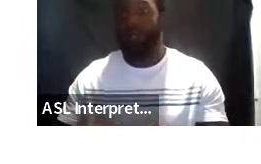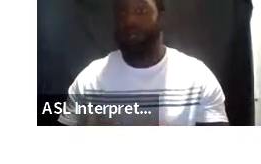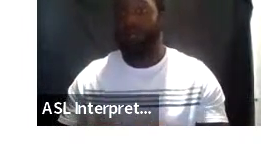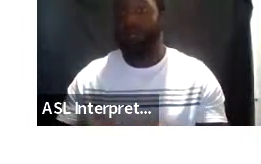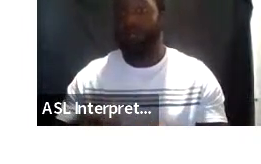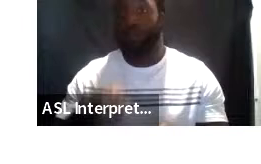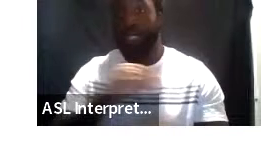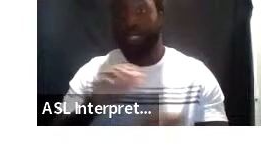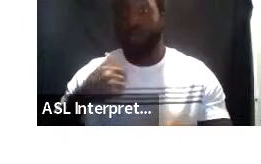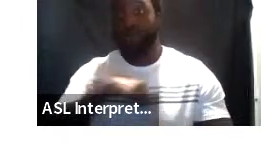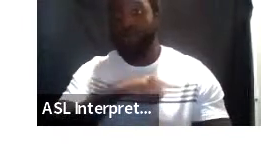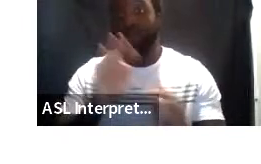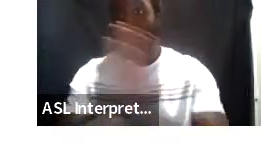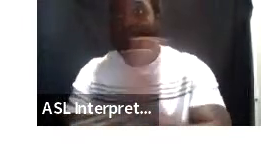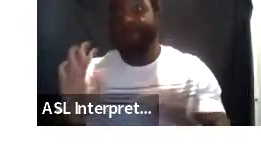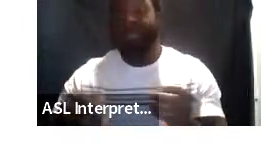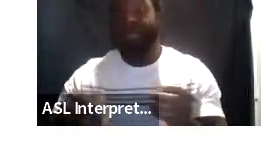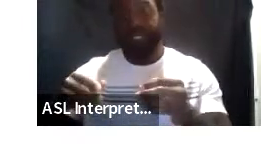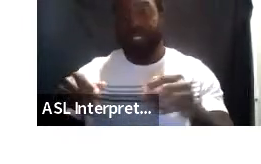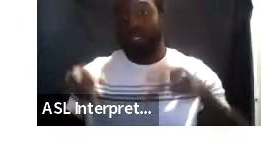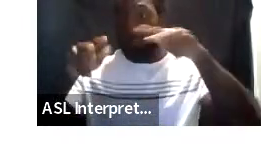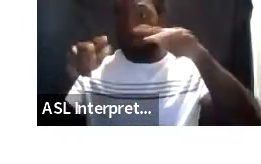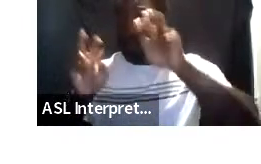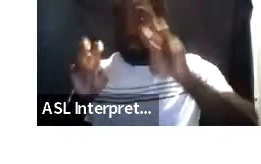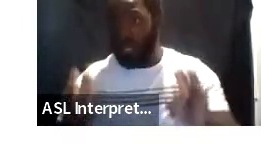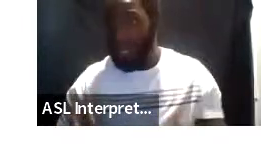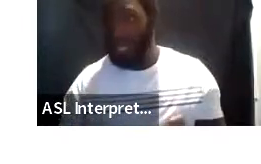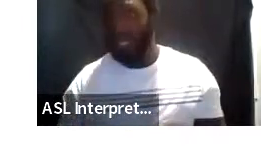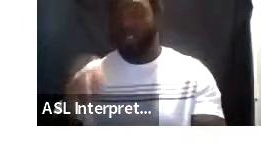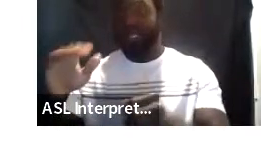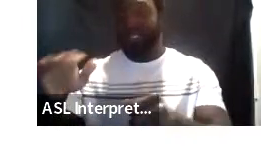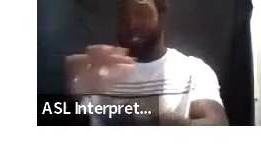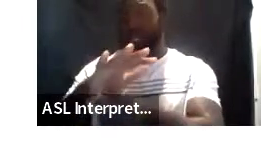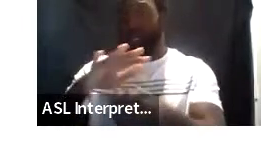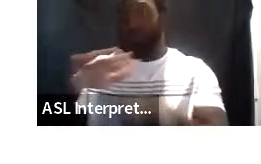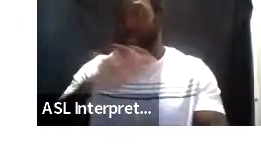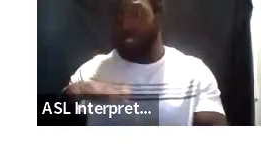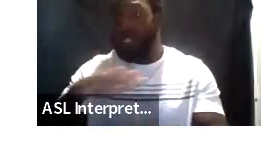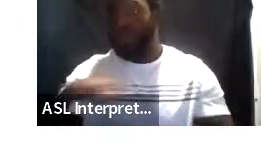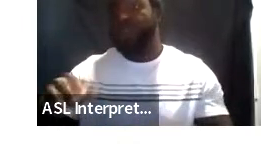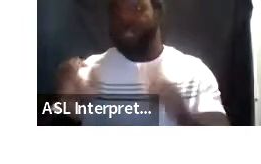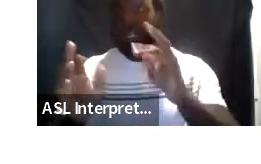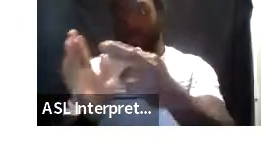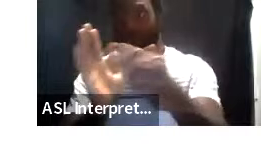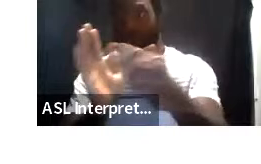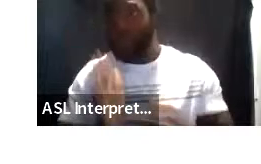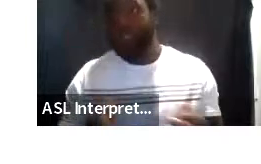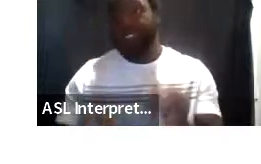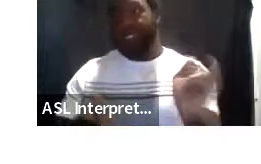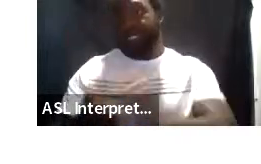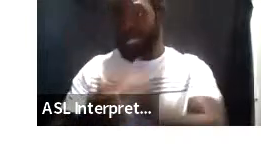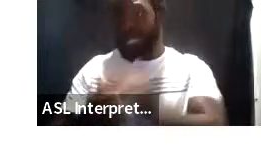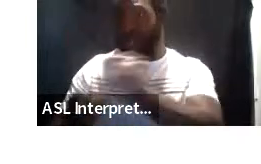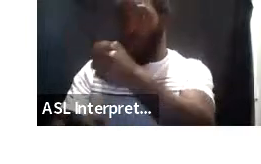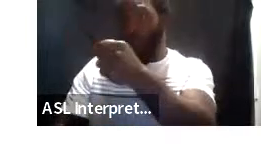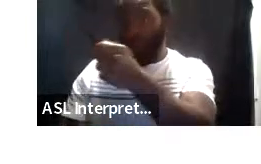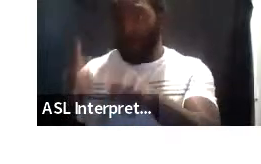And we are busy analyzing our zoning regulations to ensure that zoning isn't one of the things holding people back from making climate smart